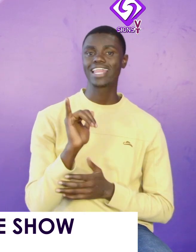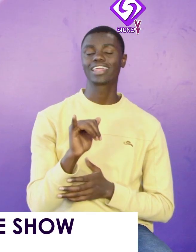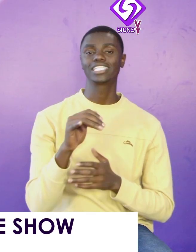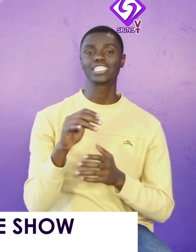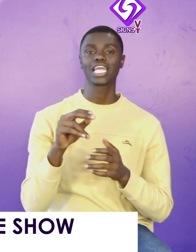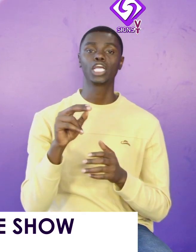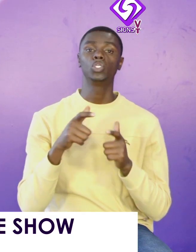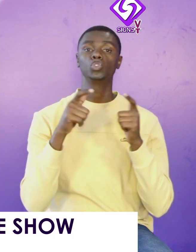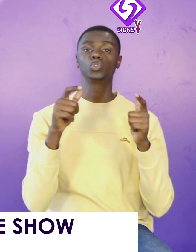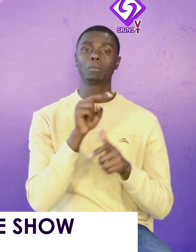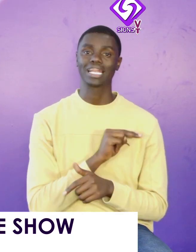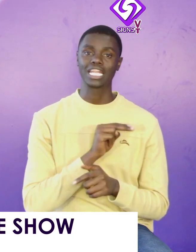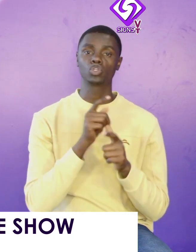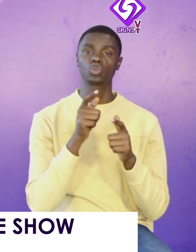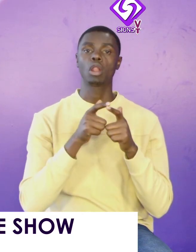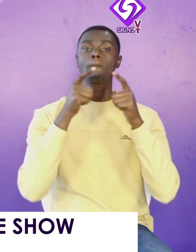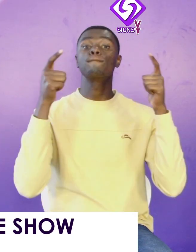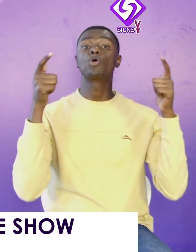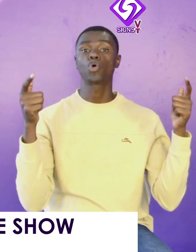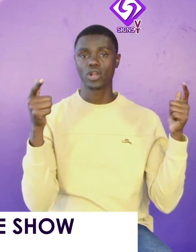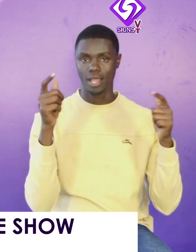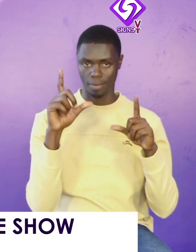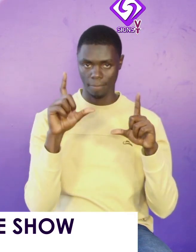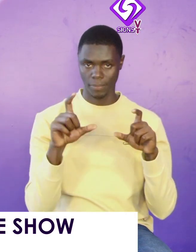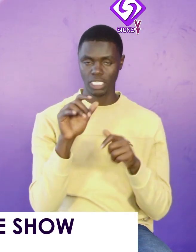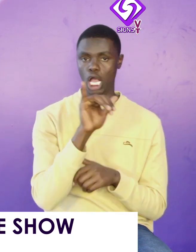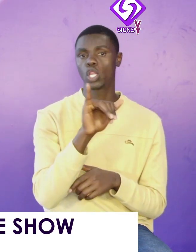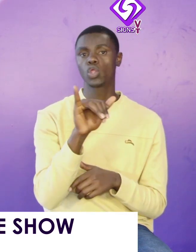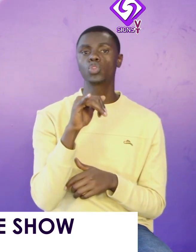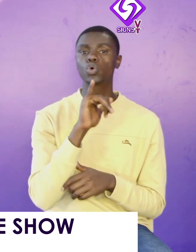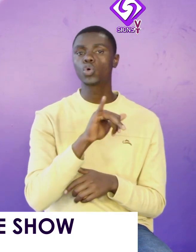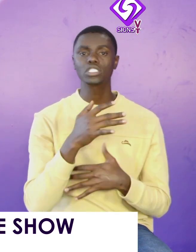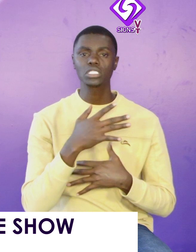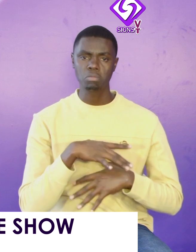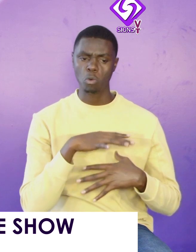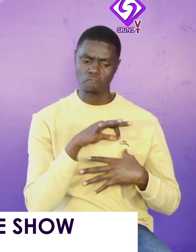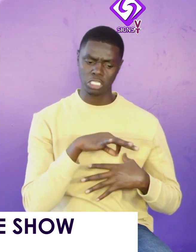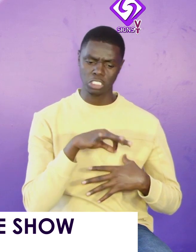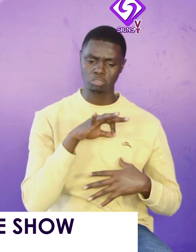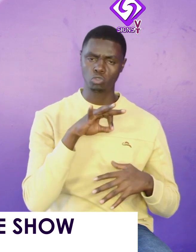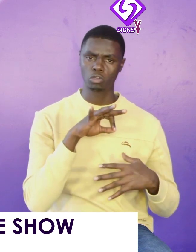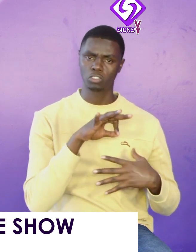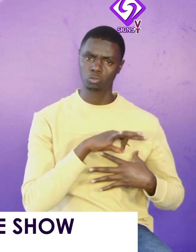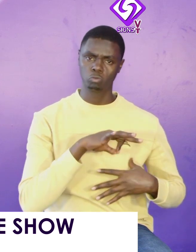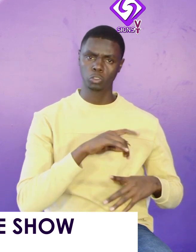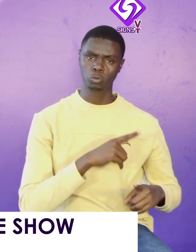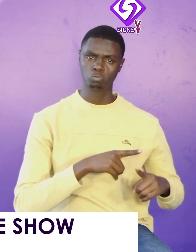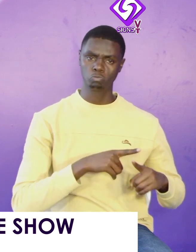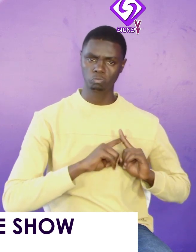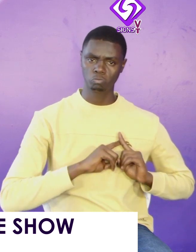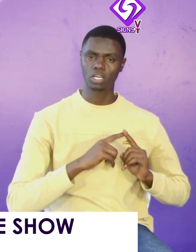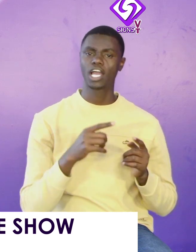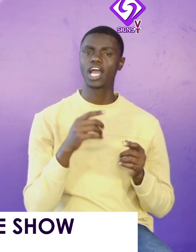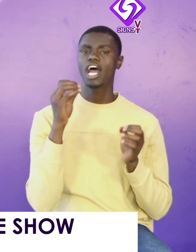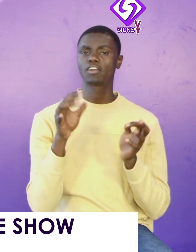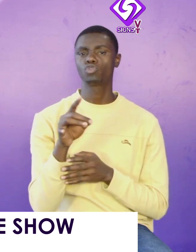picture. Yeah, for those who are spiritual, supernatural, divine, if you're in any